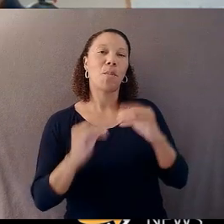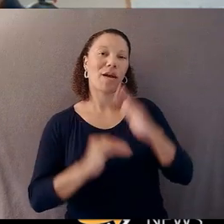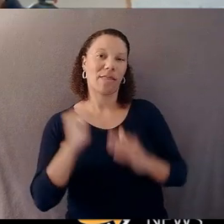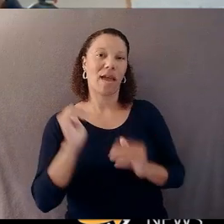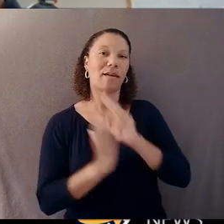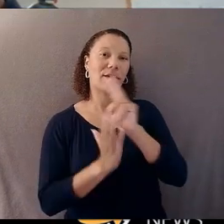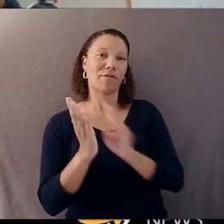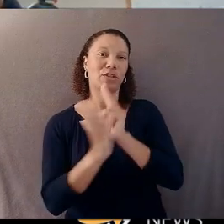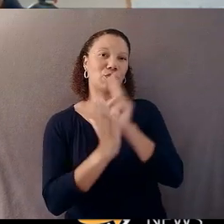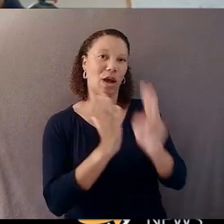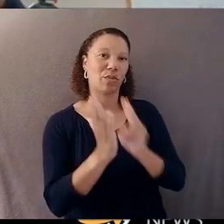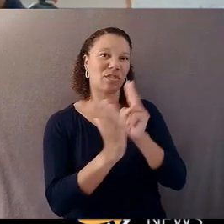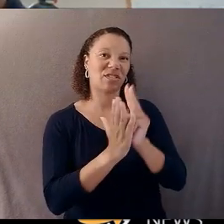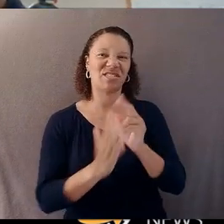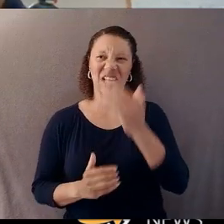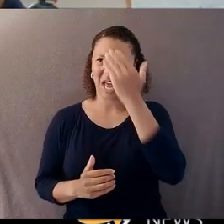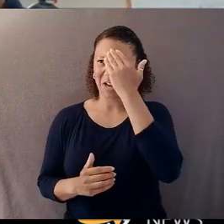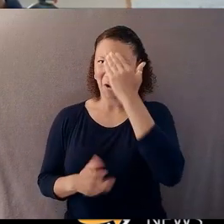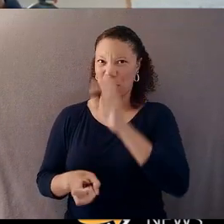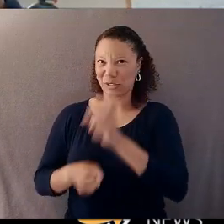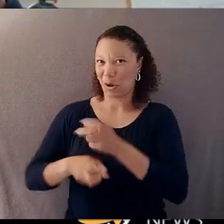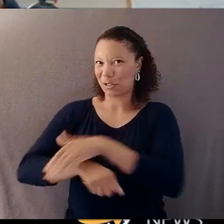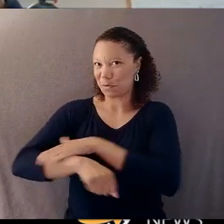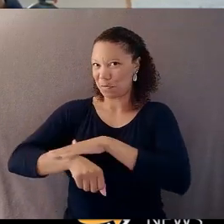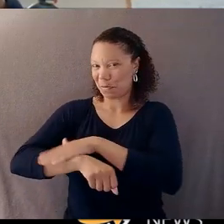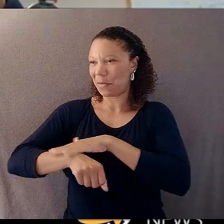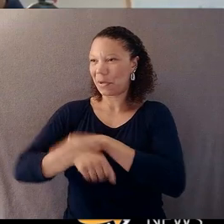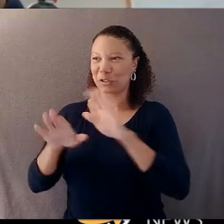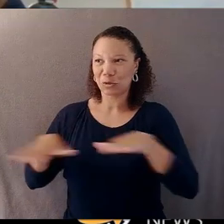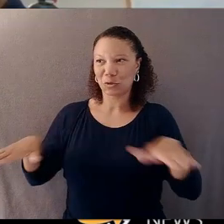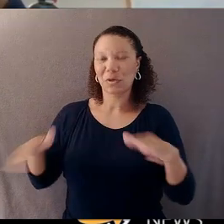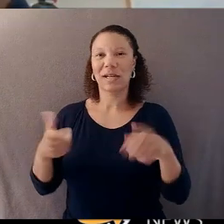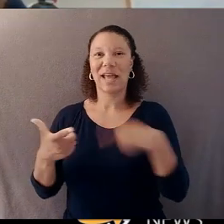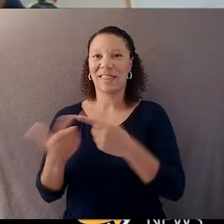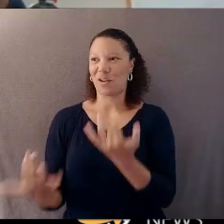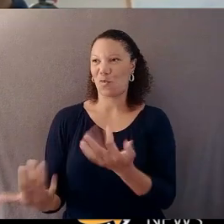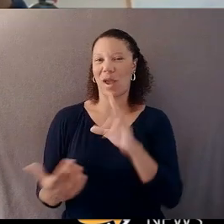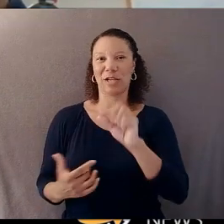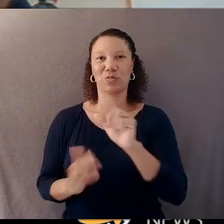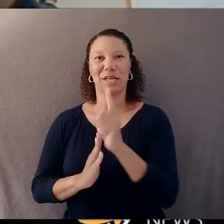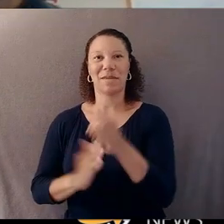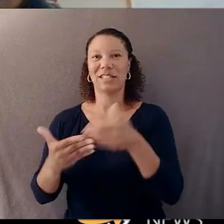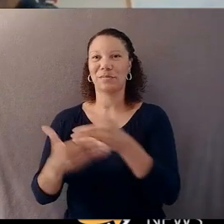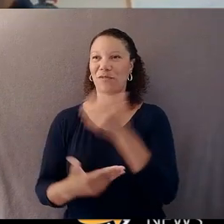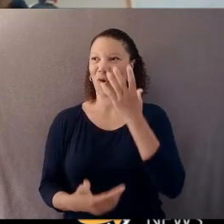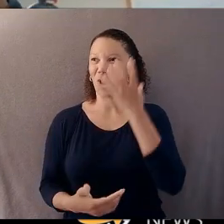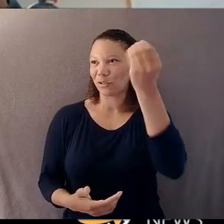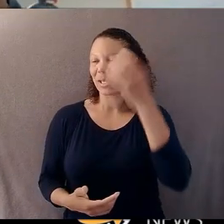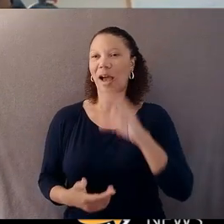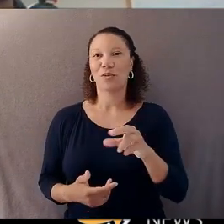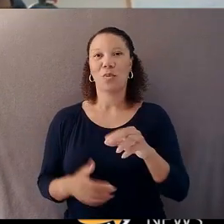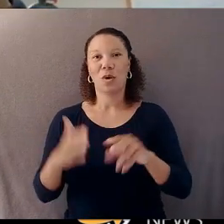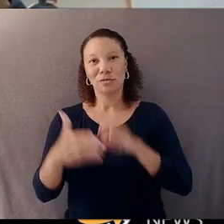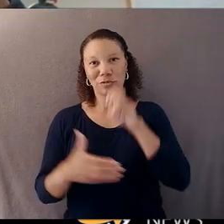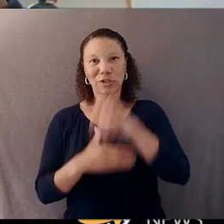to get children to wait 20 minutes before playing outdoors or jumping in that pool, as well as reapplying. So